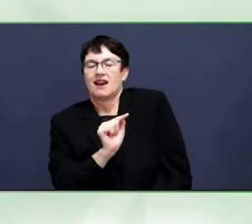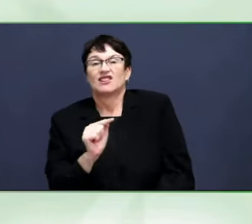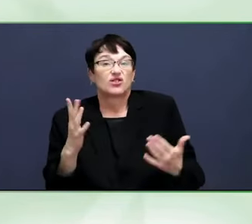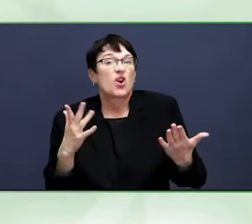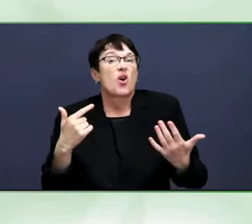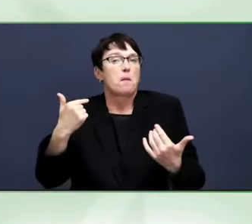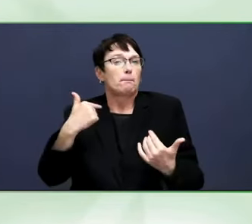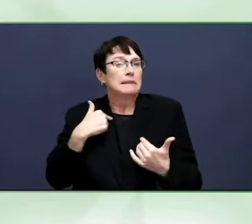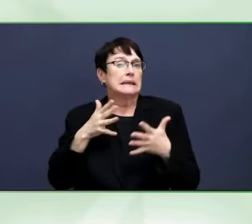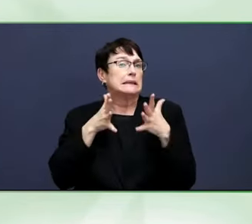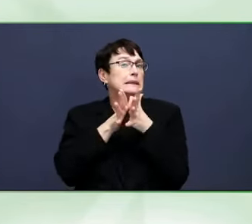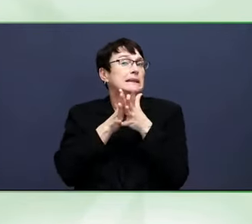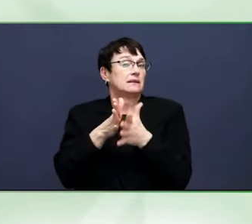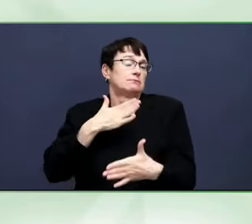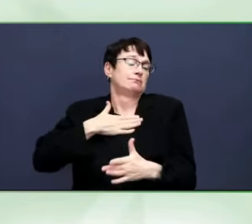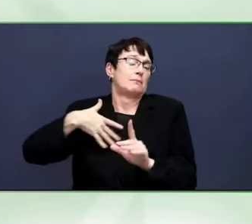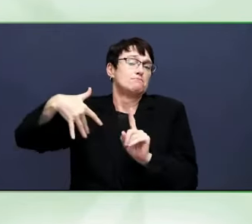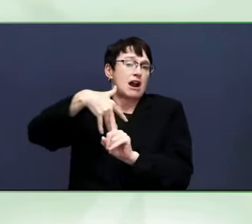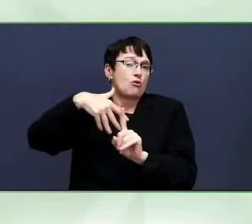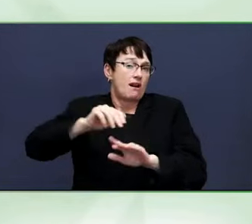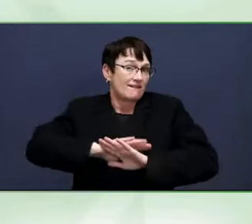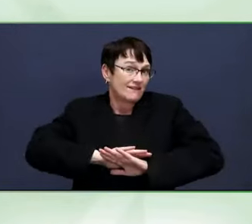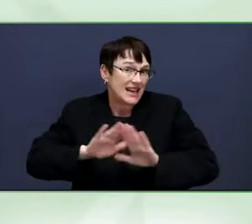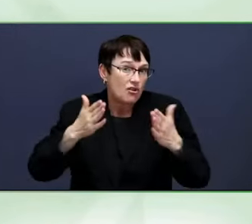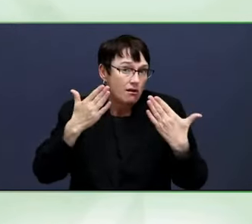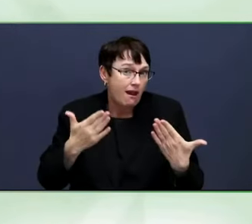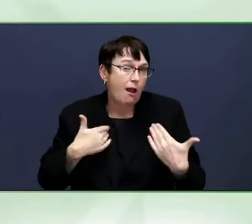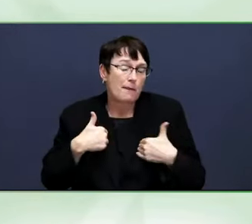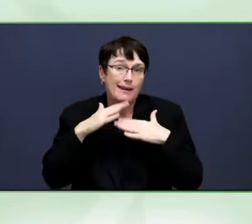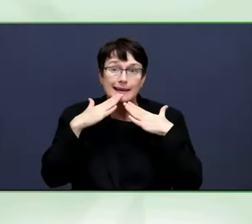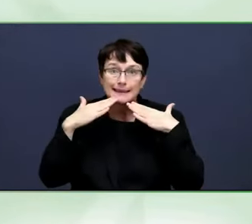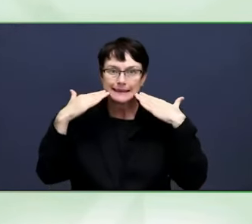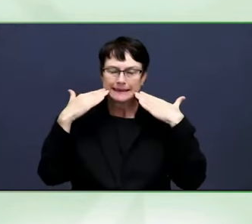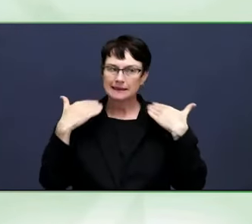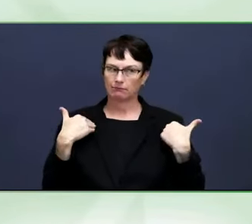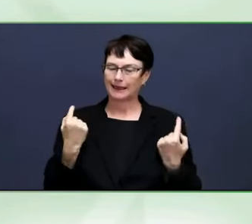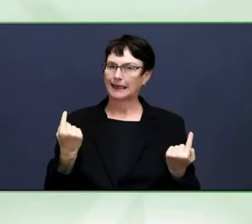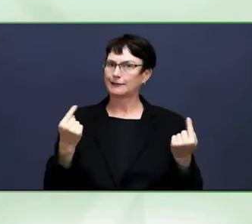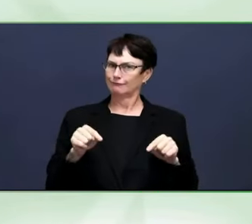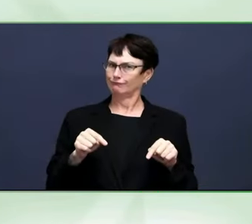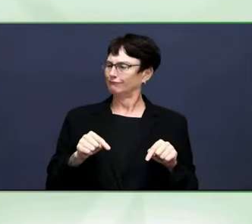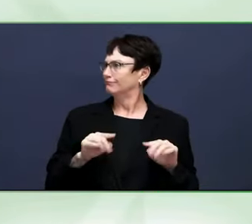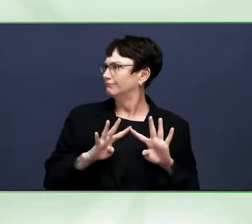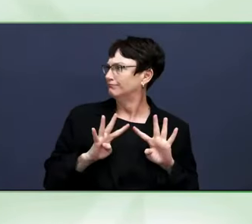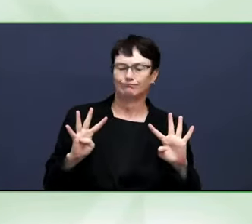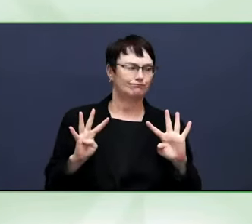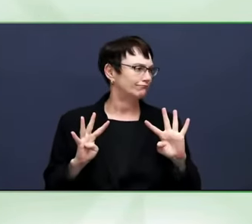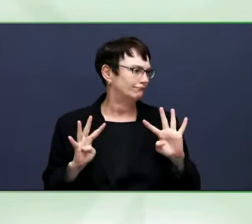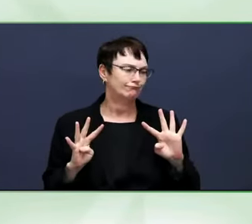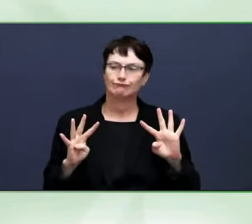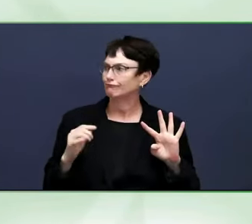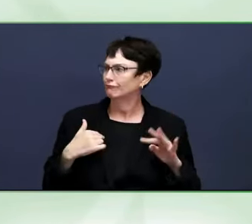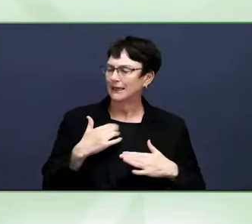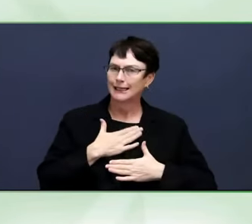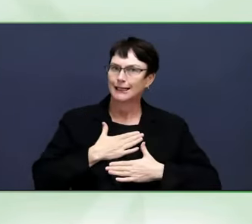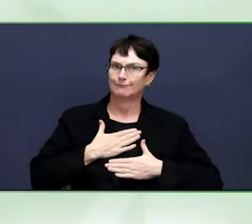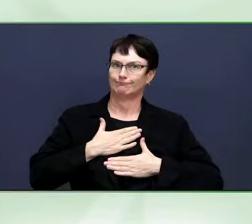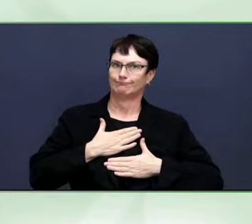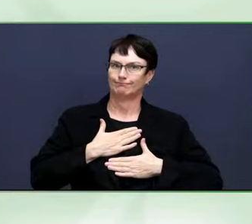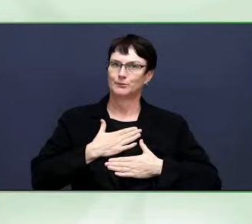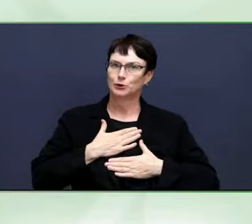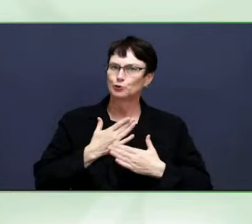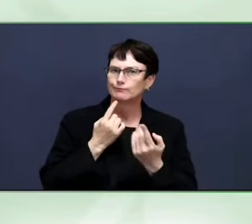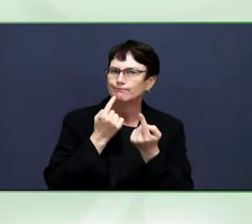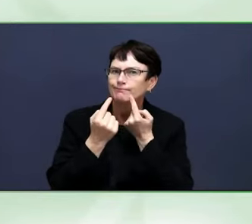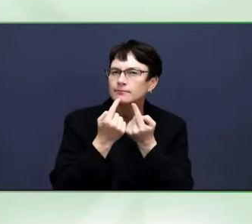all have a chance to discuss this afternoon a little bit and get informed about